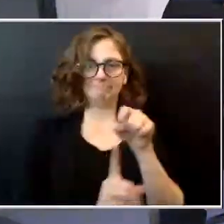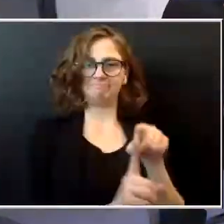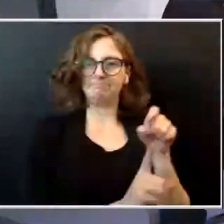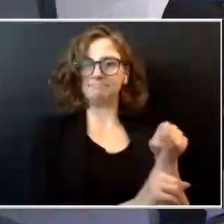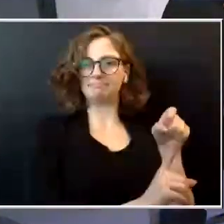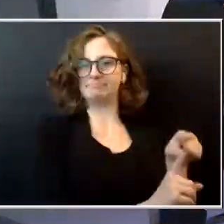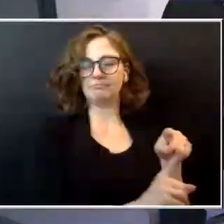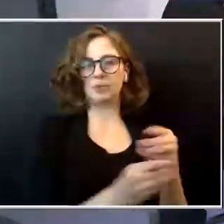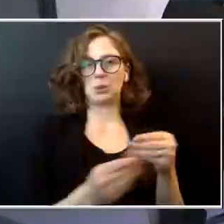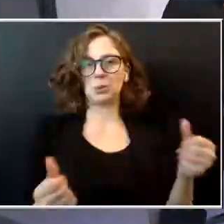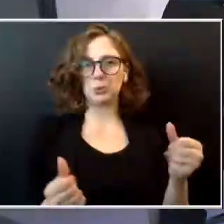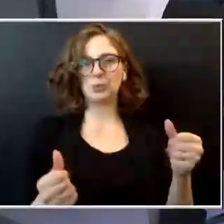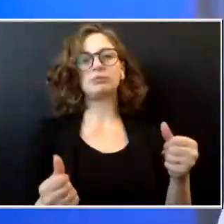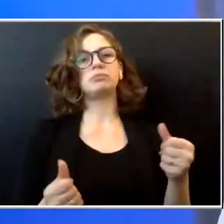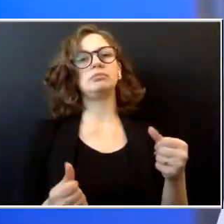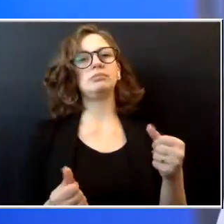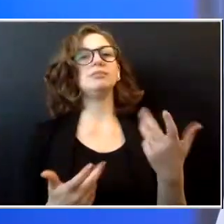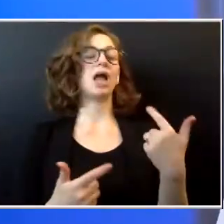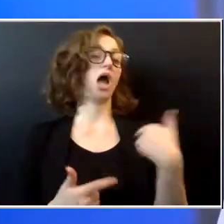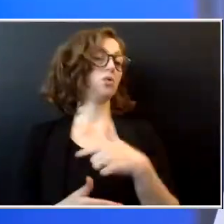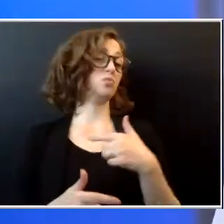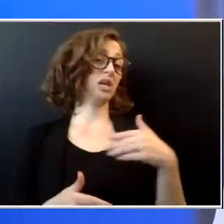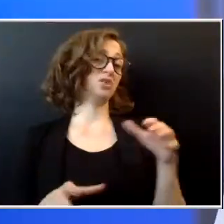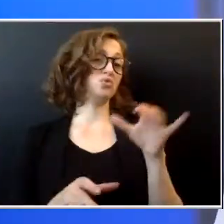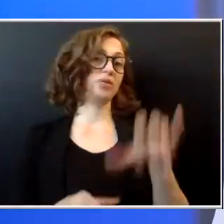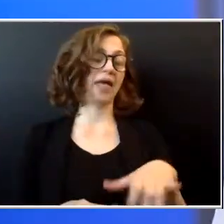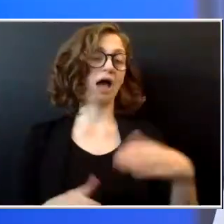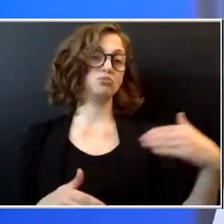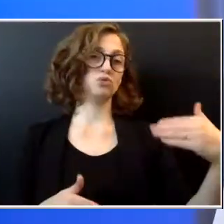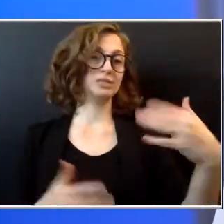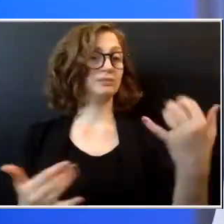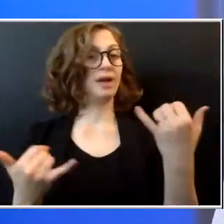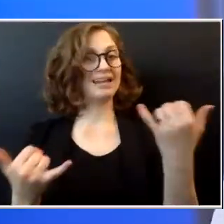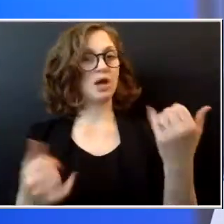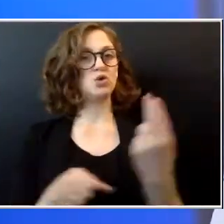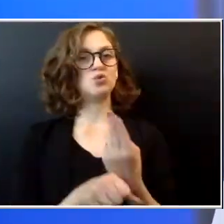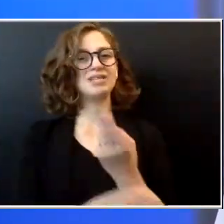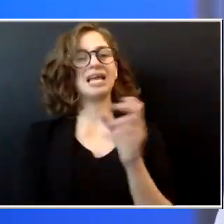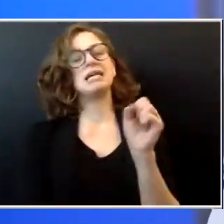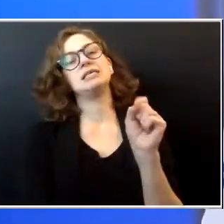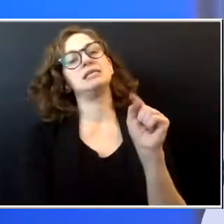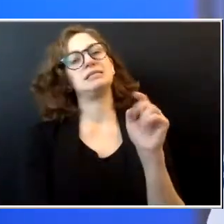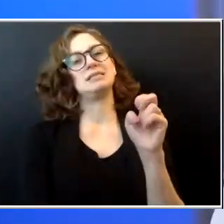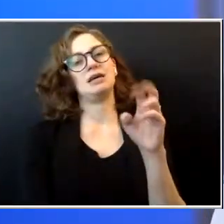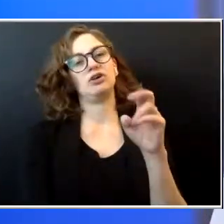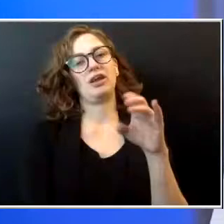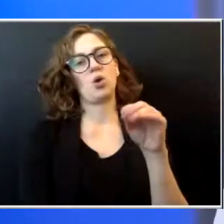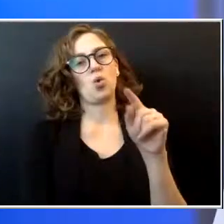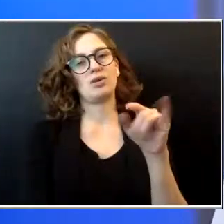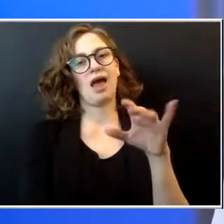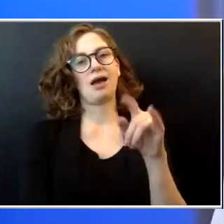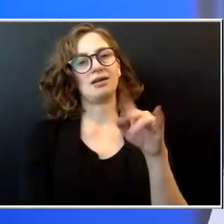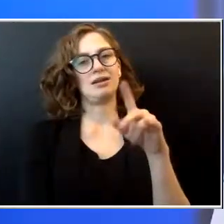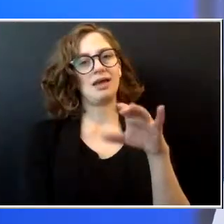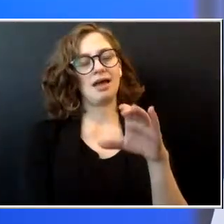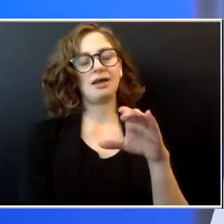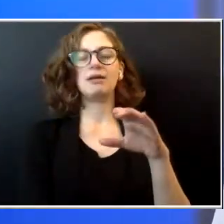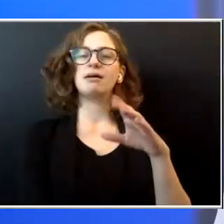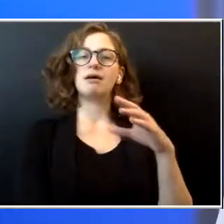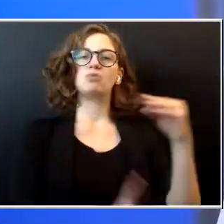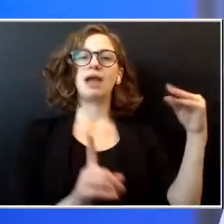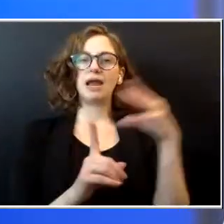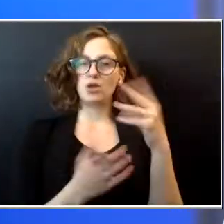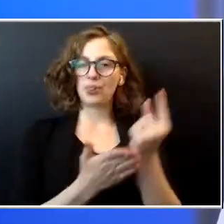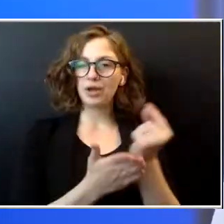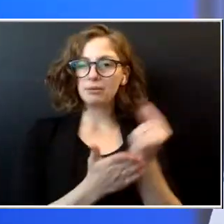we do this routinely right now using something called stereotactic body radiotherapy or hypofractionated radiotherapy, and we have a program here